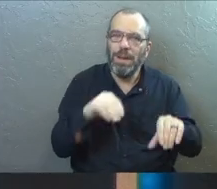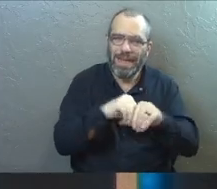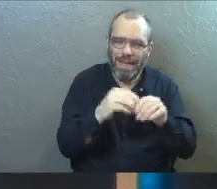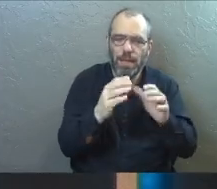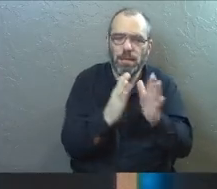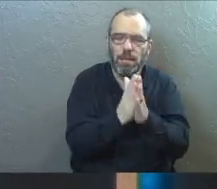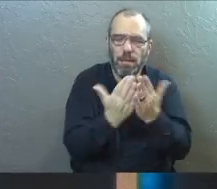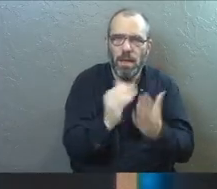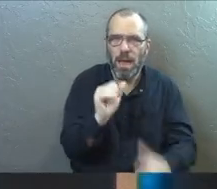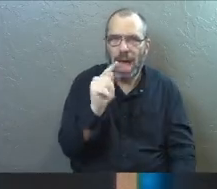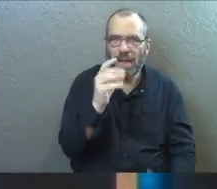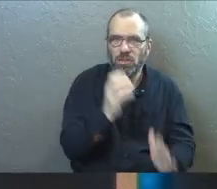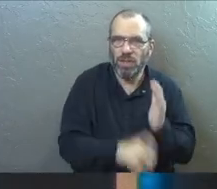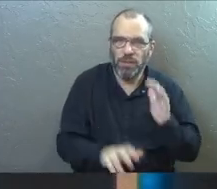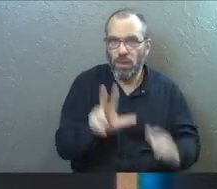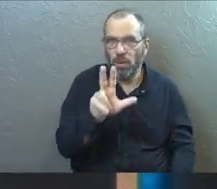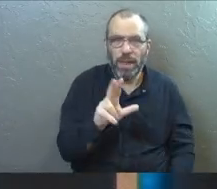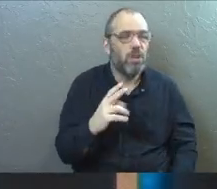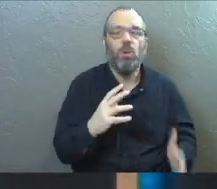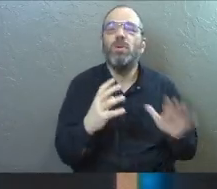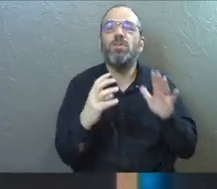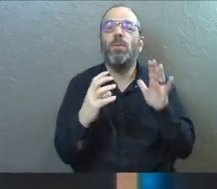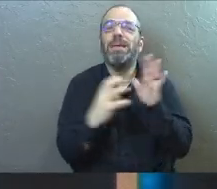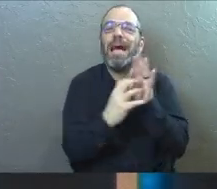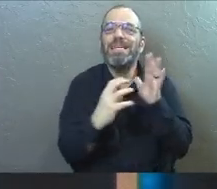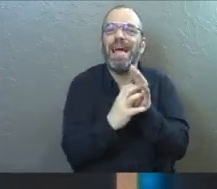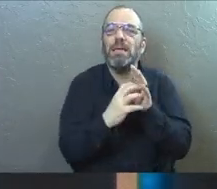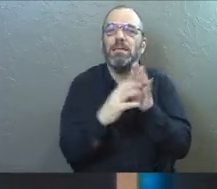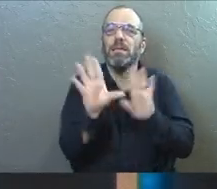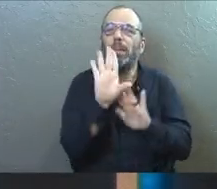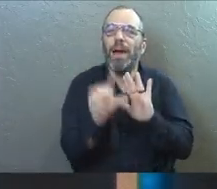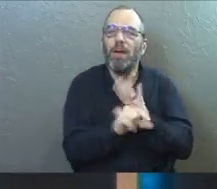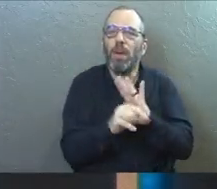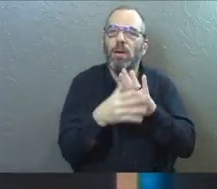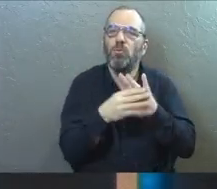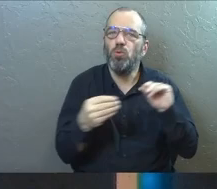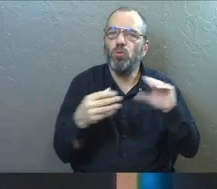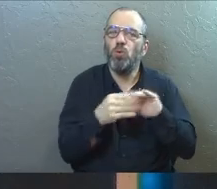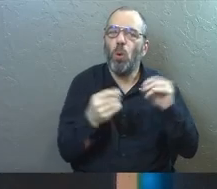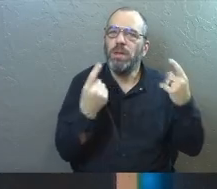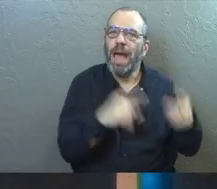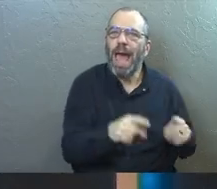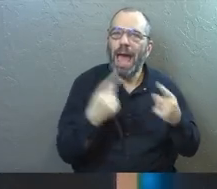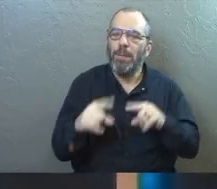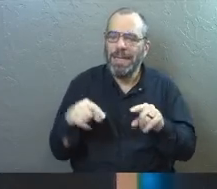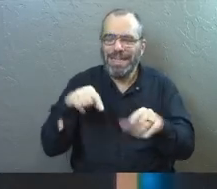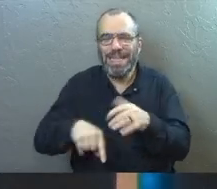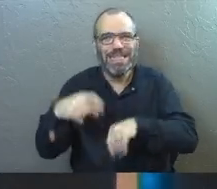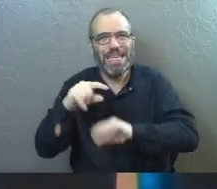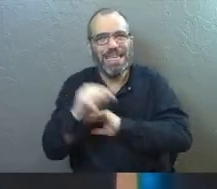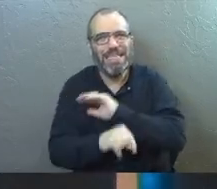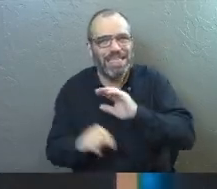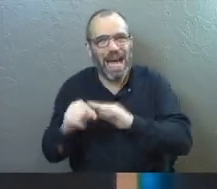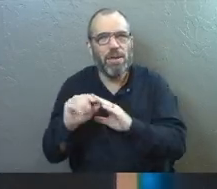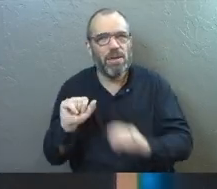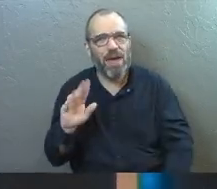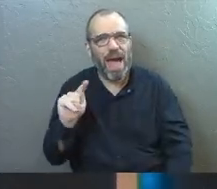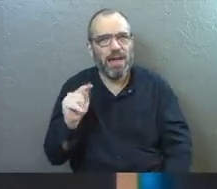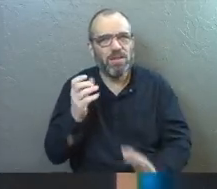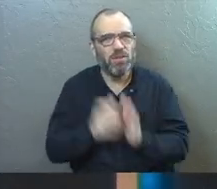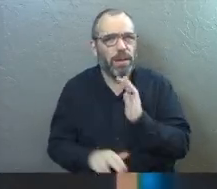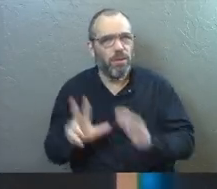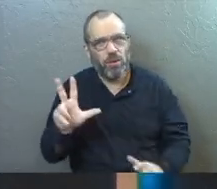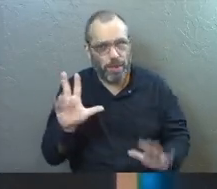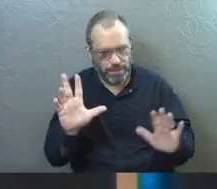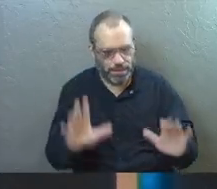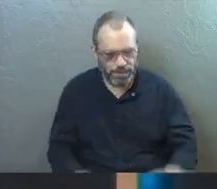here. So I want to start off by giving you some context. Context is important to understand the background of what's happening in this moment, so we can see God's bigger